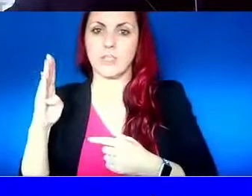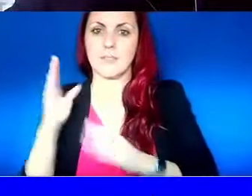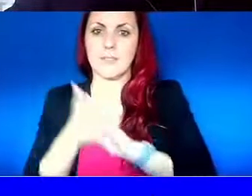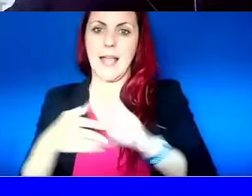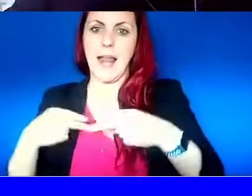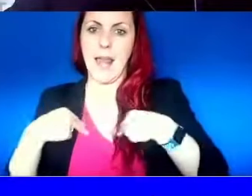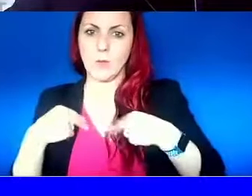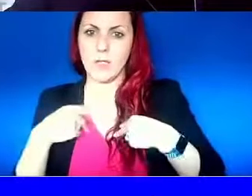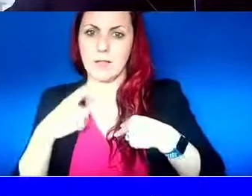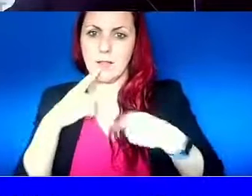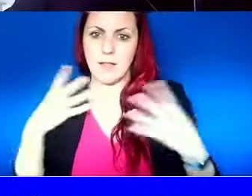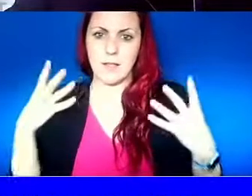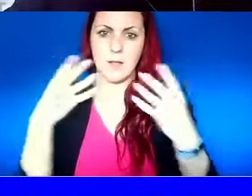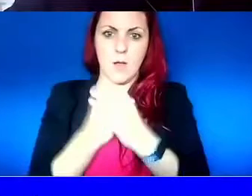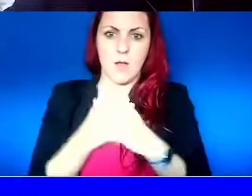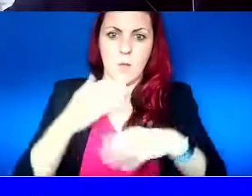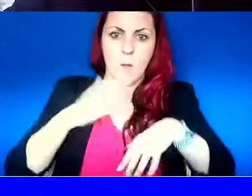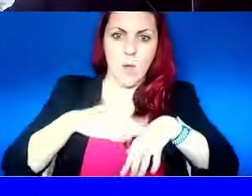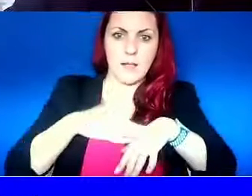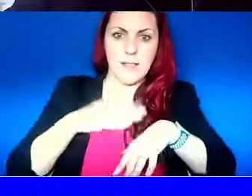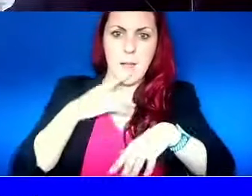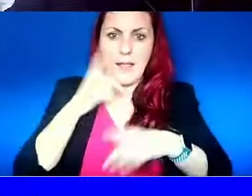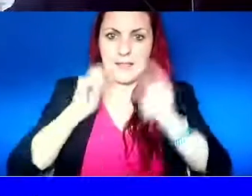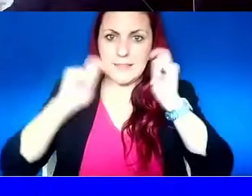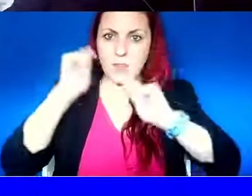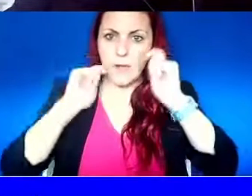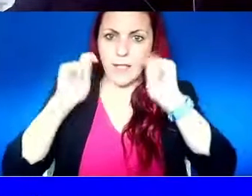and required much time and consideration.